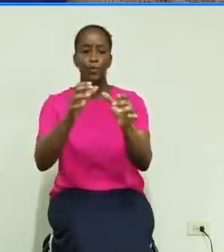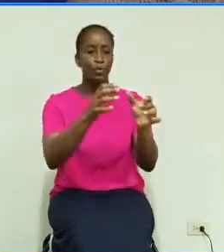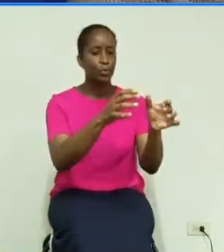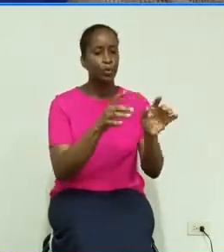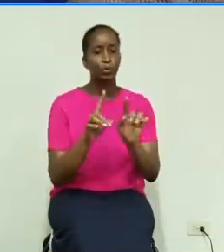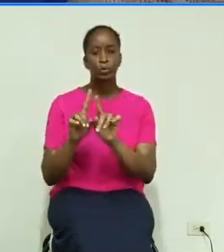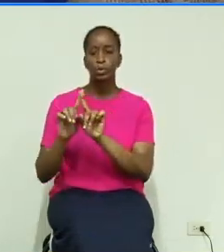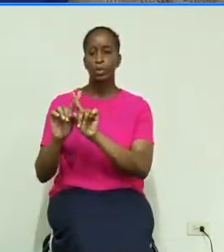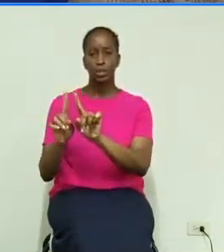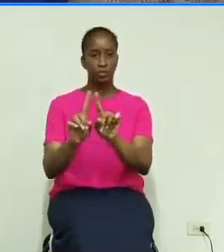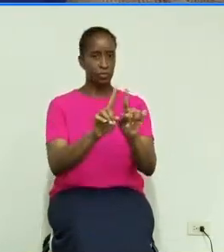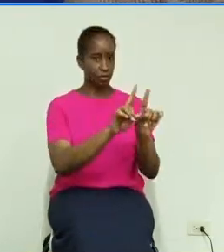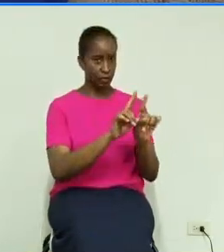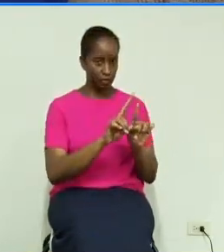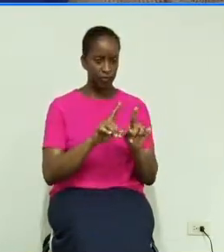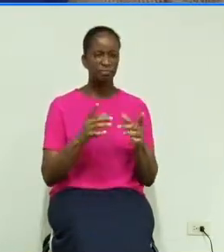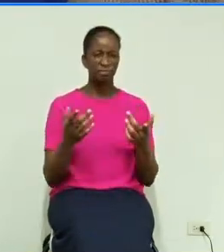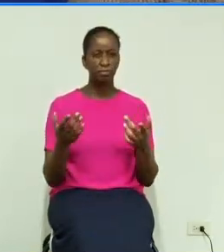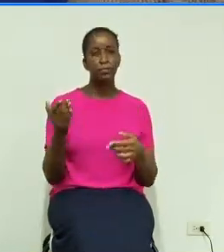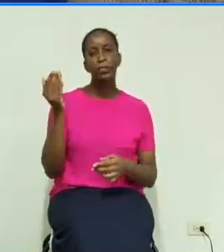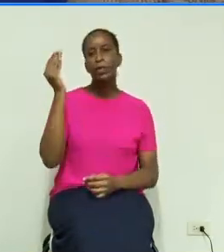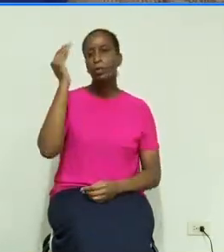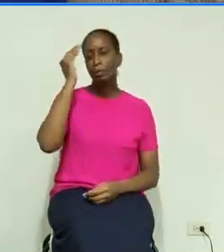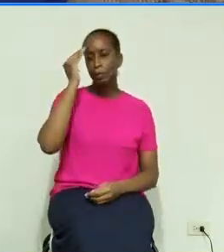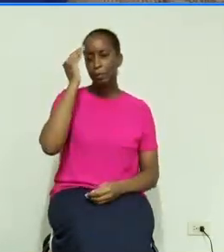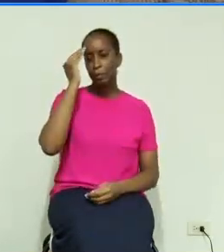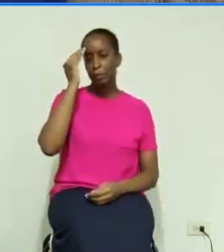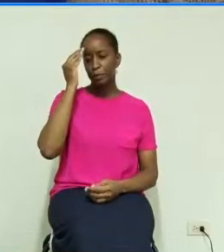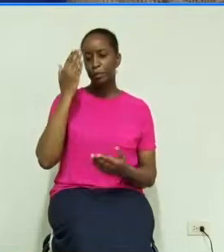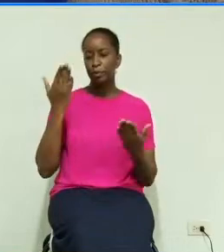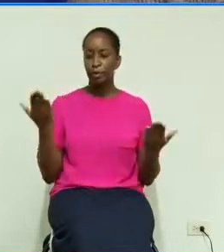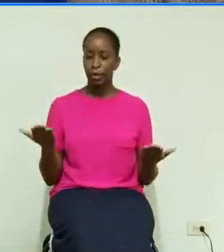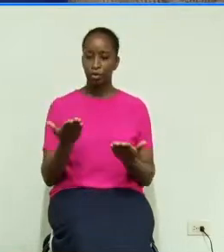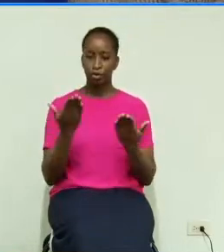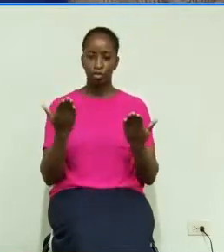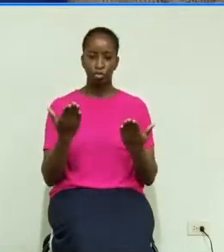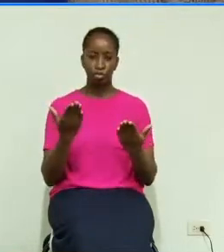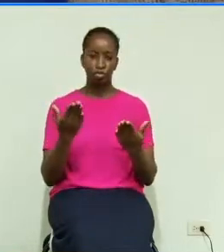system, which I want to suggest is still the best in my view,